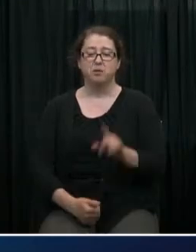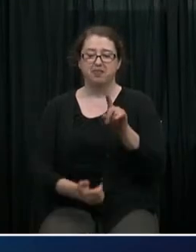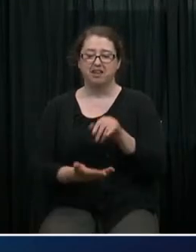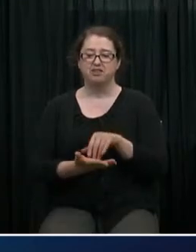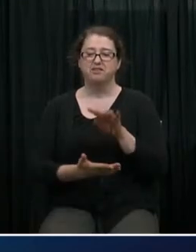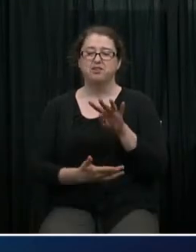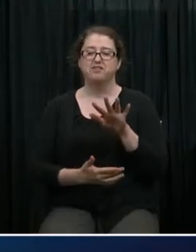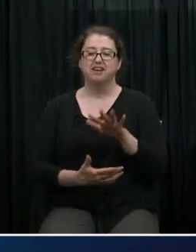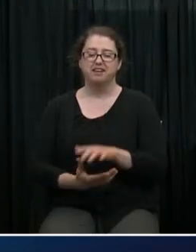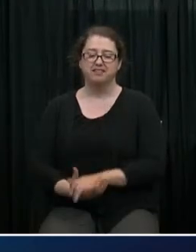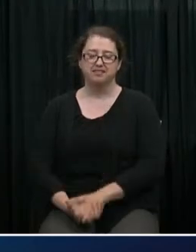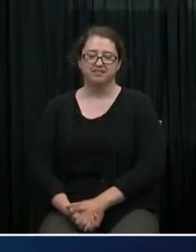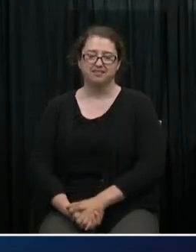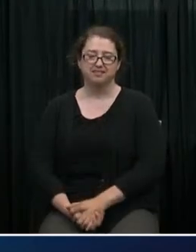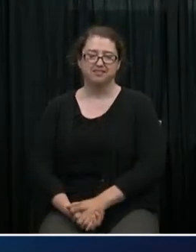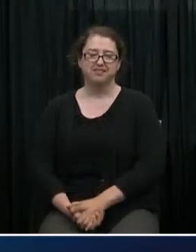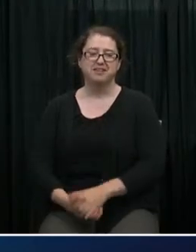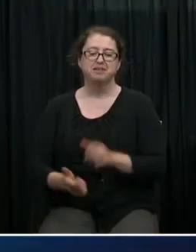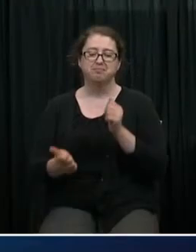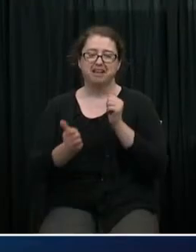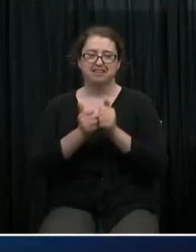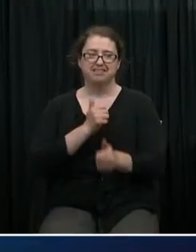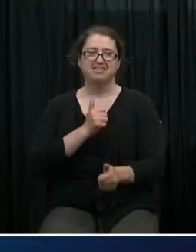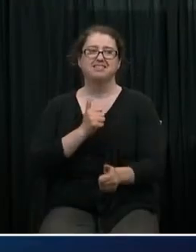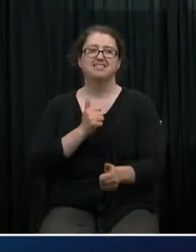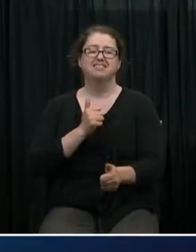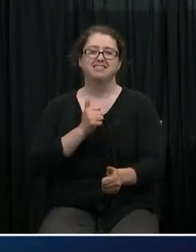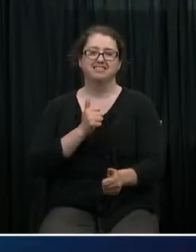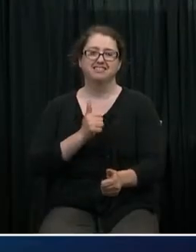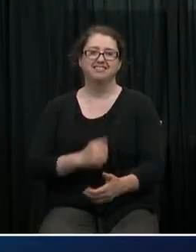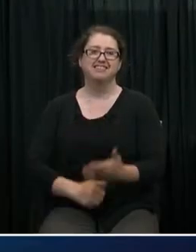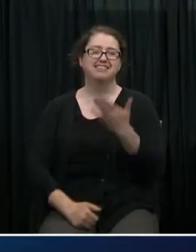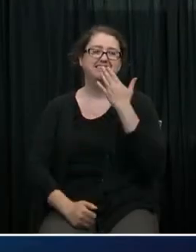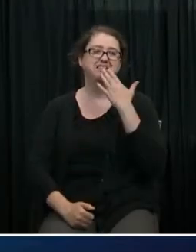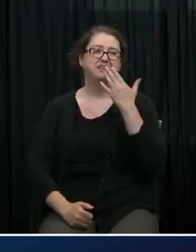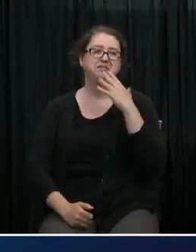There is the vote. Thank you to all of you who has